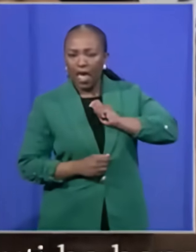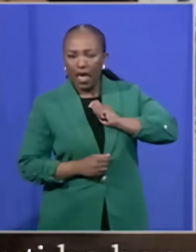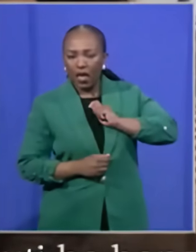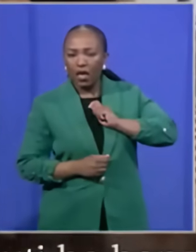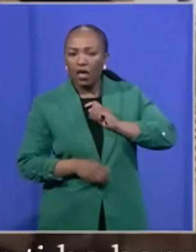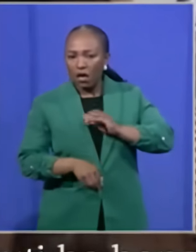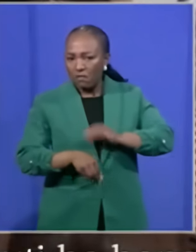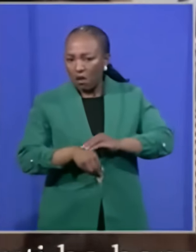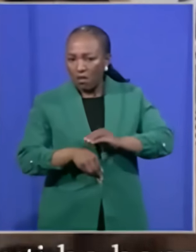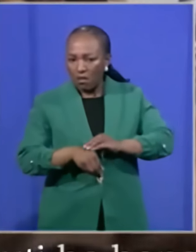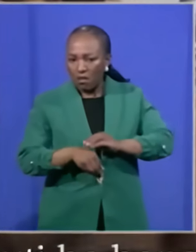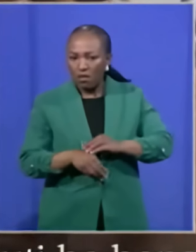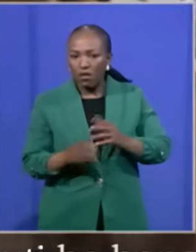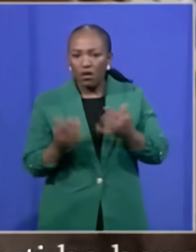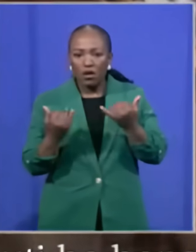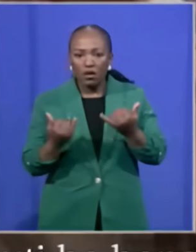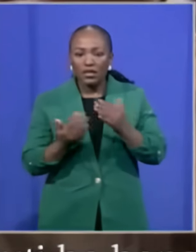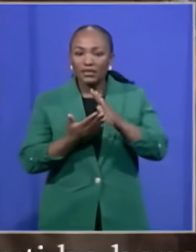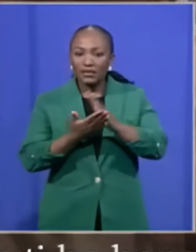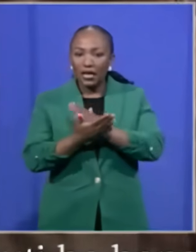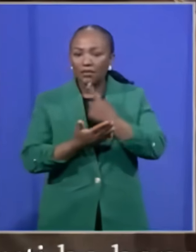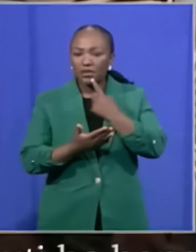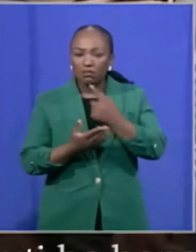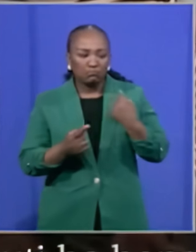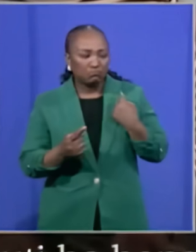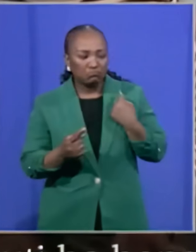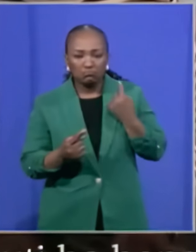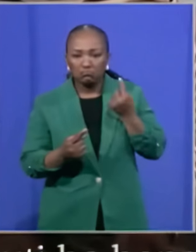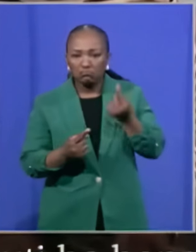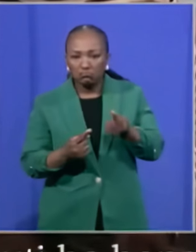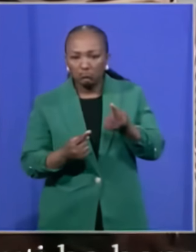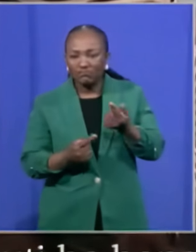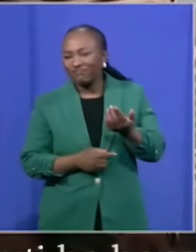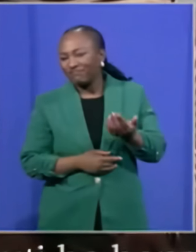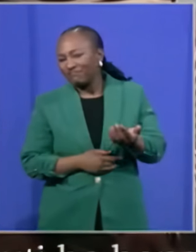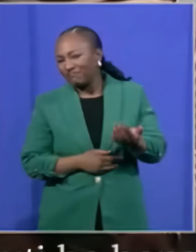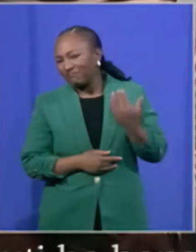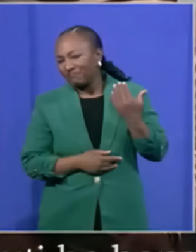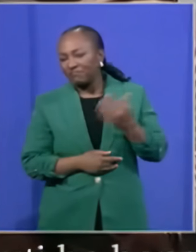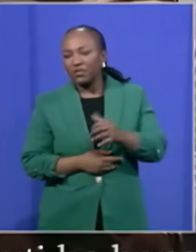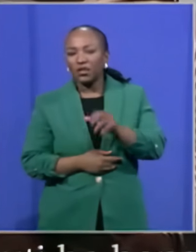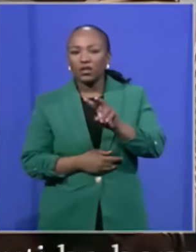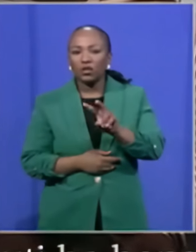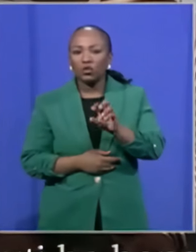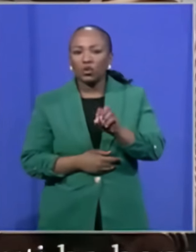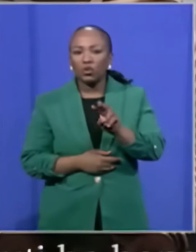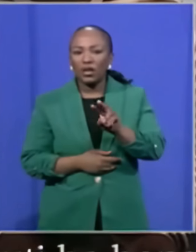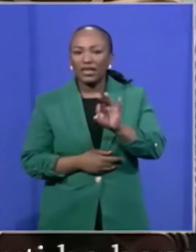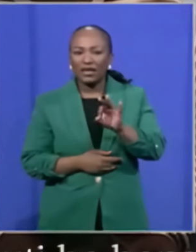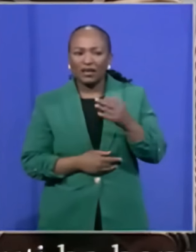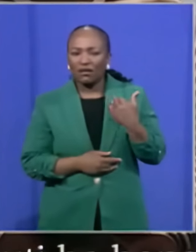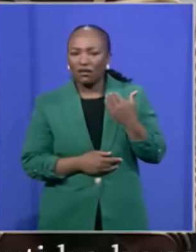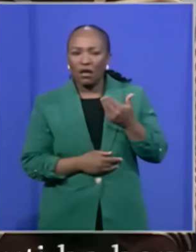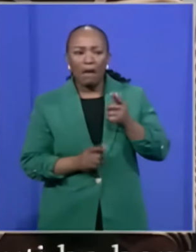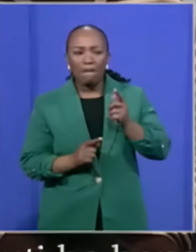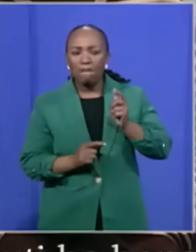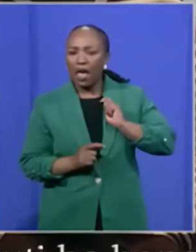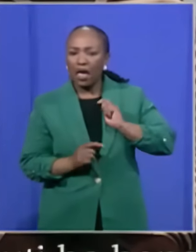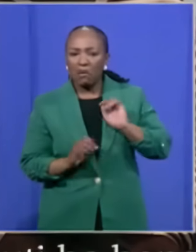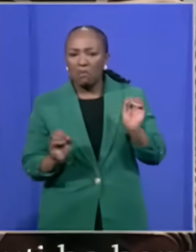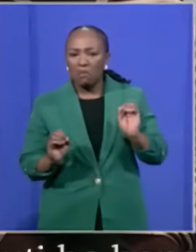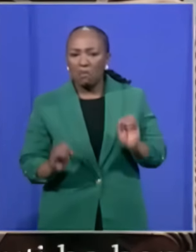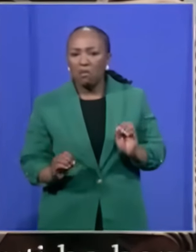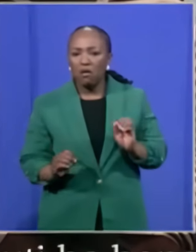bang ba re ba ntse ba sa fumane ditjhelete tsa bona ho tloha ka selemo sa 2023. Ba re dibaka tsa bona